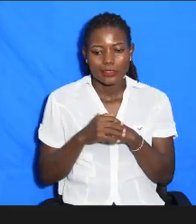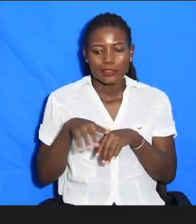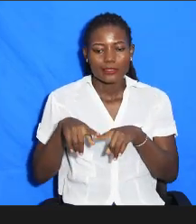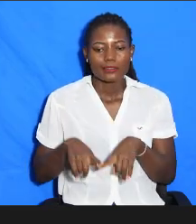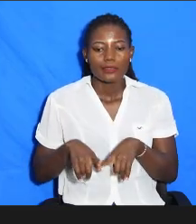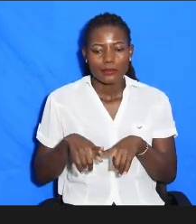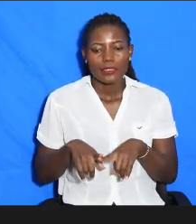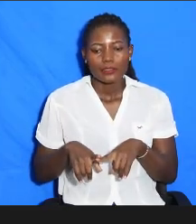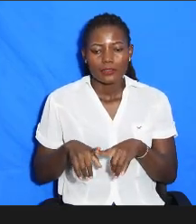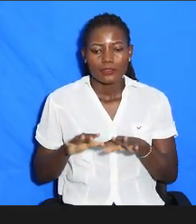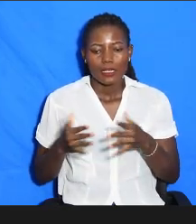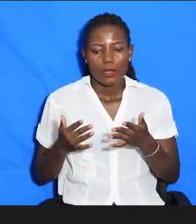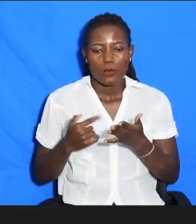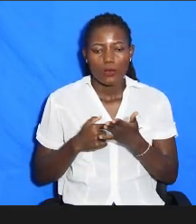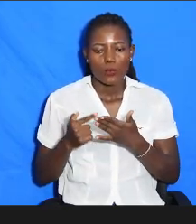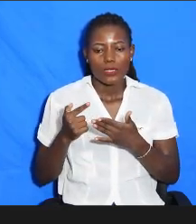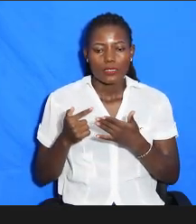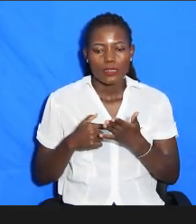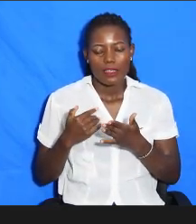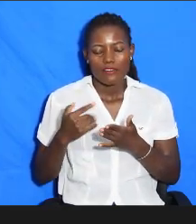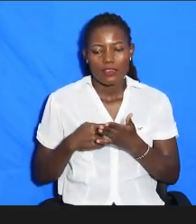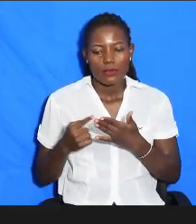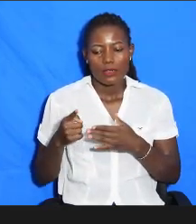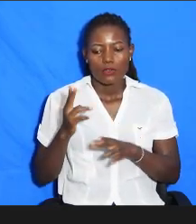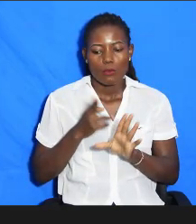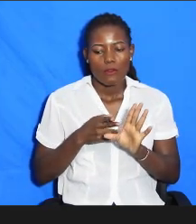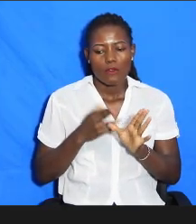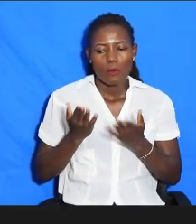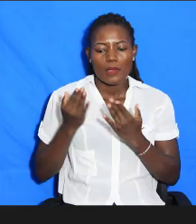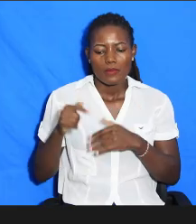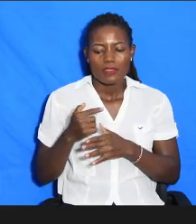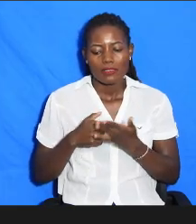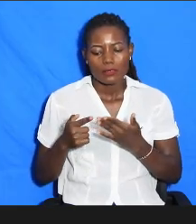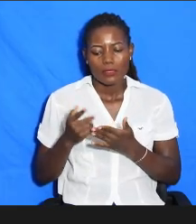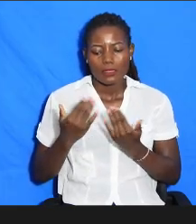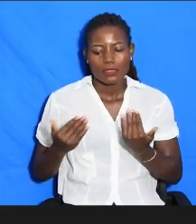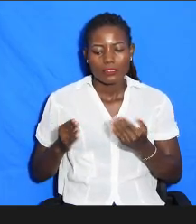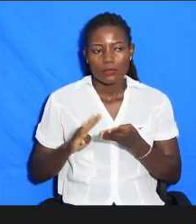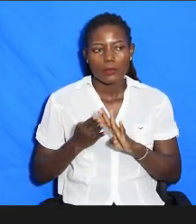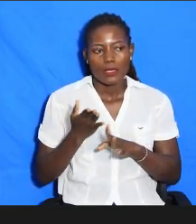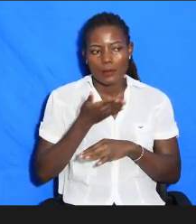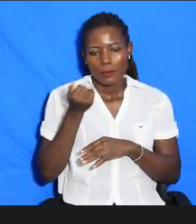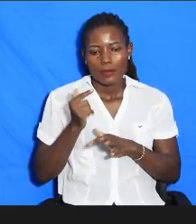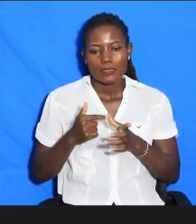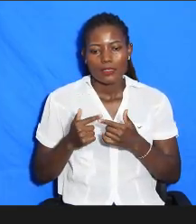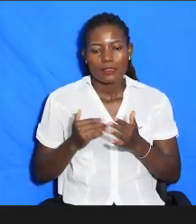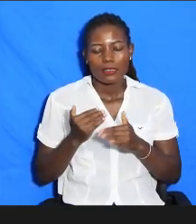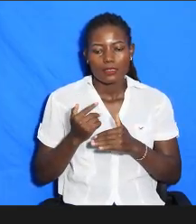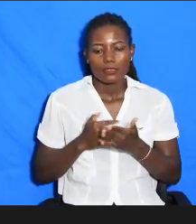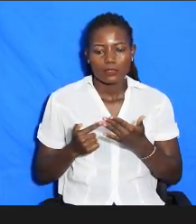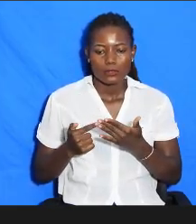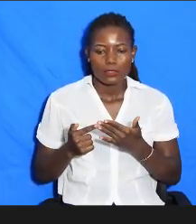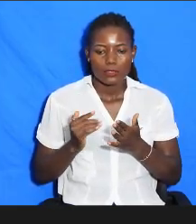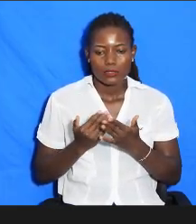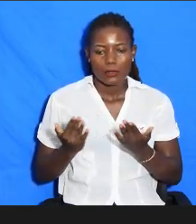with how weekly you keep performing. Maybe this week things are getting better, and then next week there's something else will